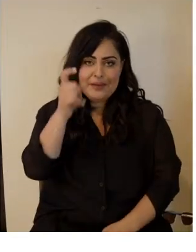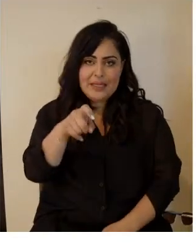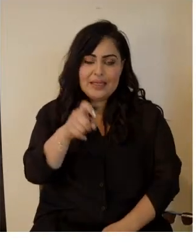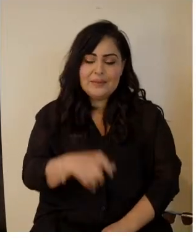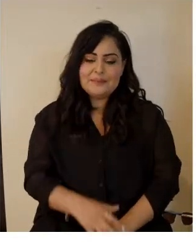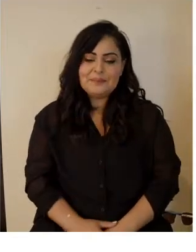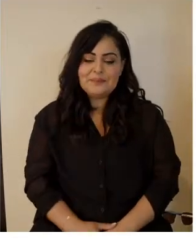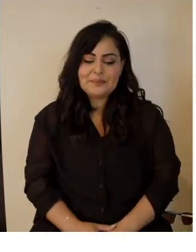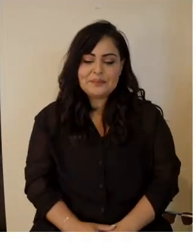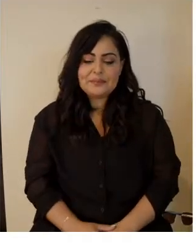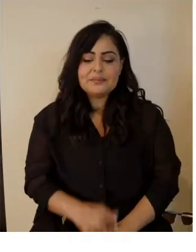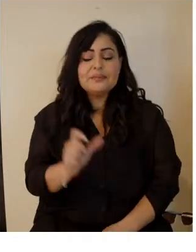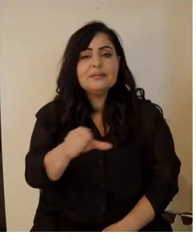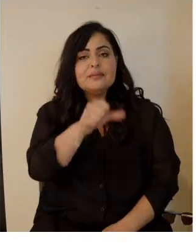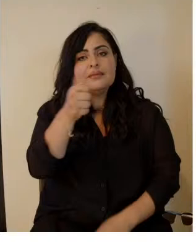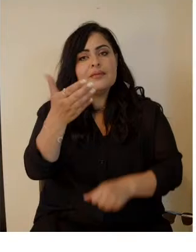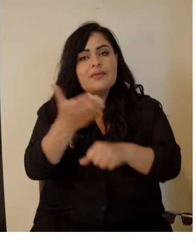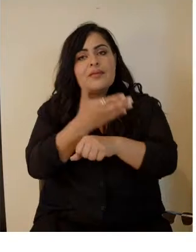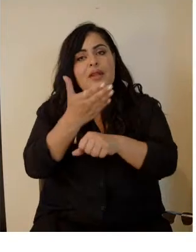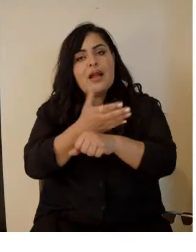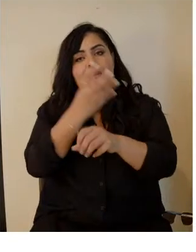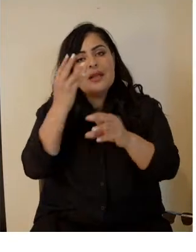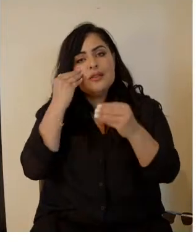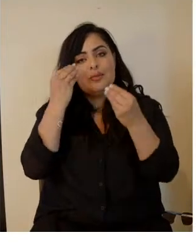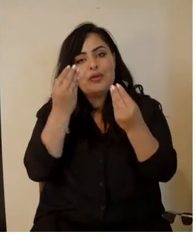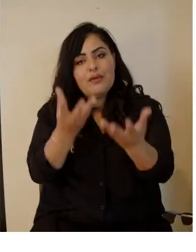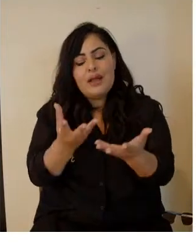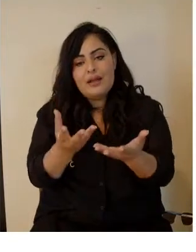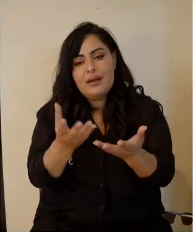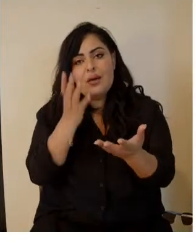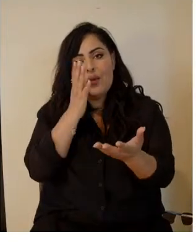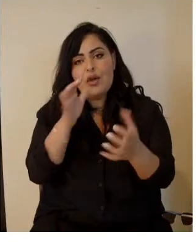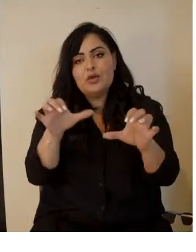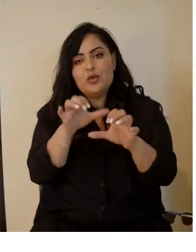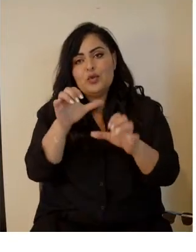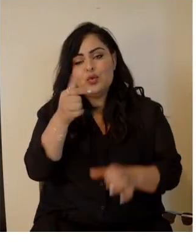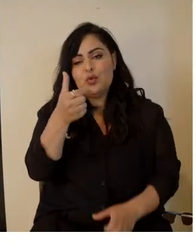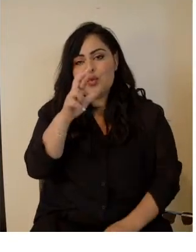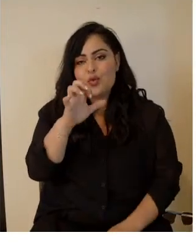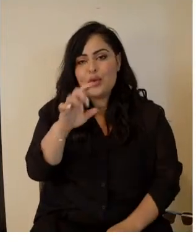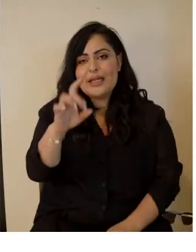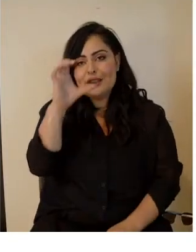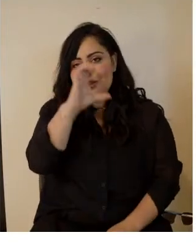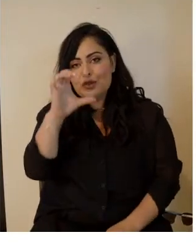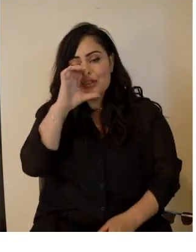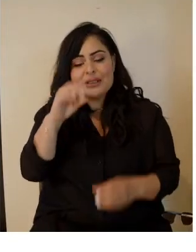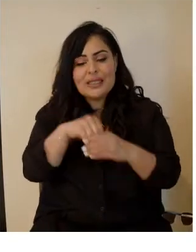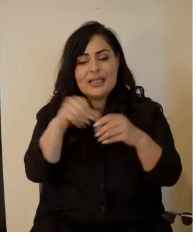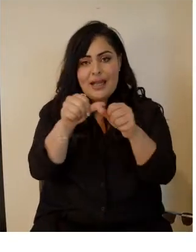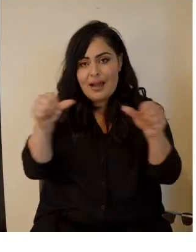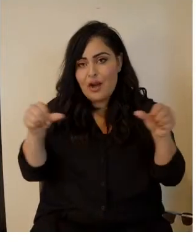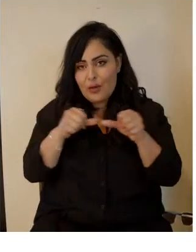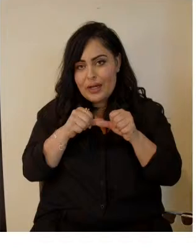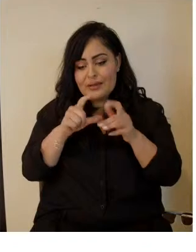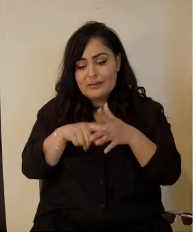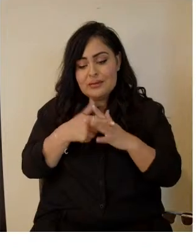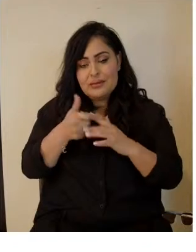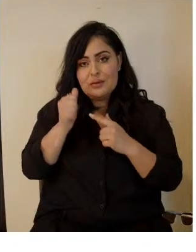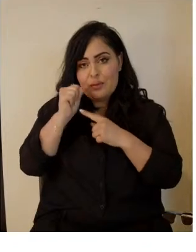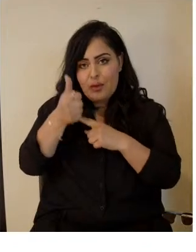Another update I want to give, we're going to start doing grid searches throughout the area. That's supposed to start